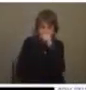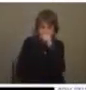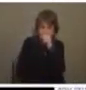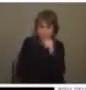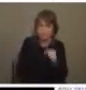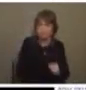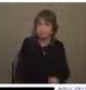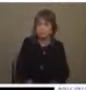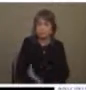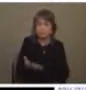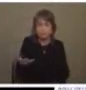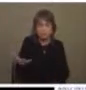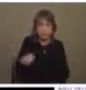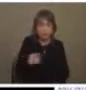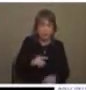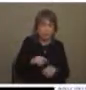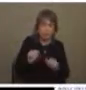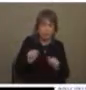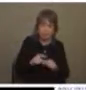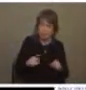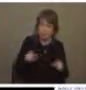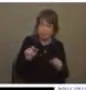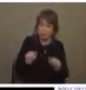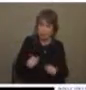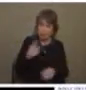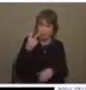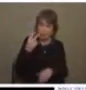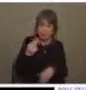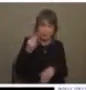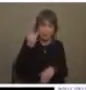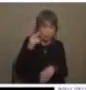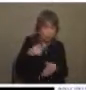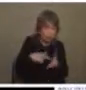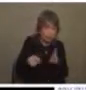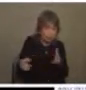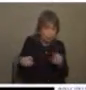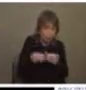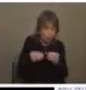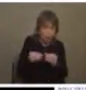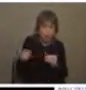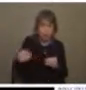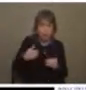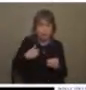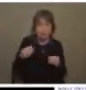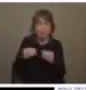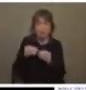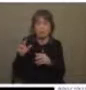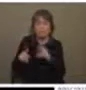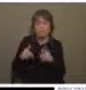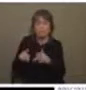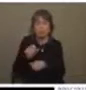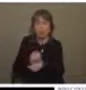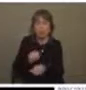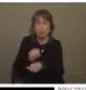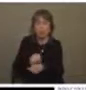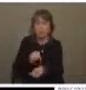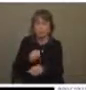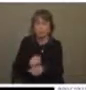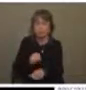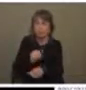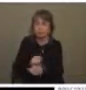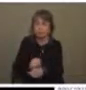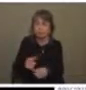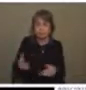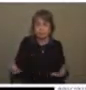wages, or the higher the wages, the higher the employment level. So you can increase Puerto Rico's participation rate by lowering wages, but why send Puerto Rico